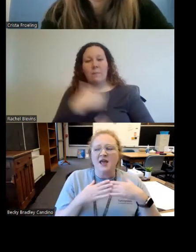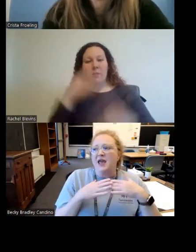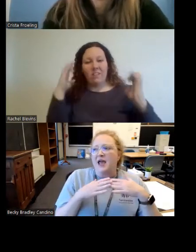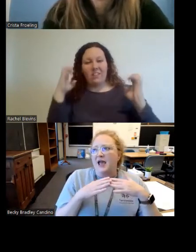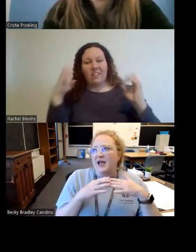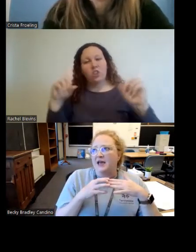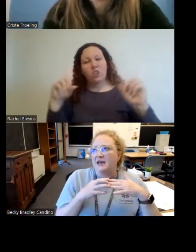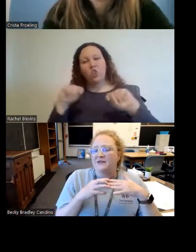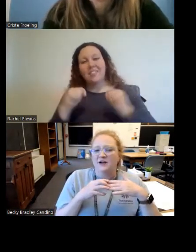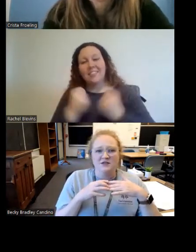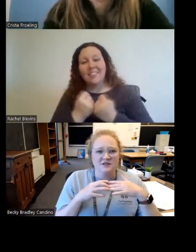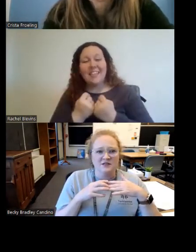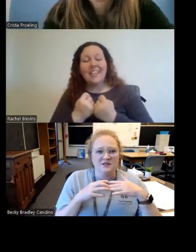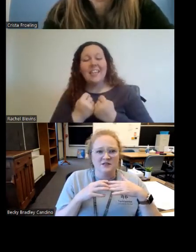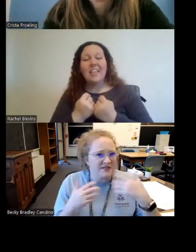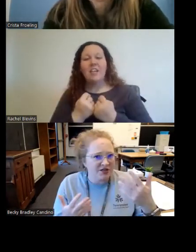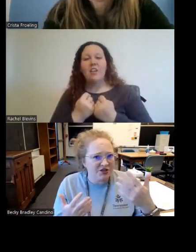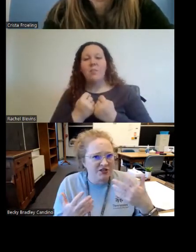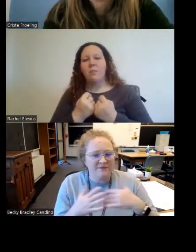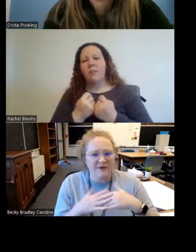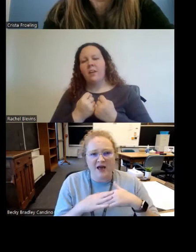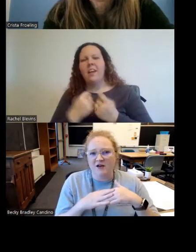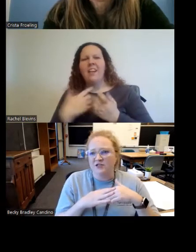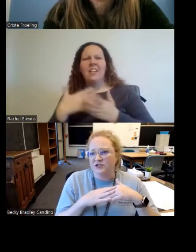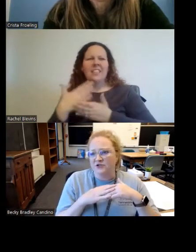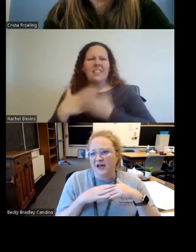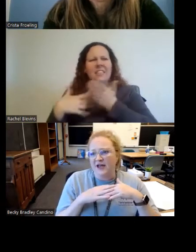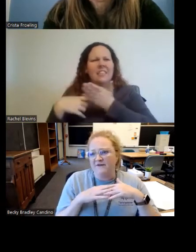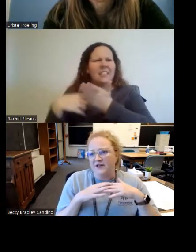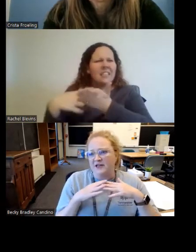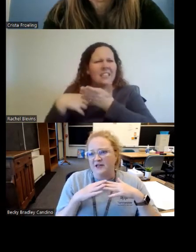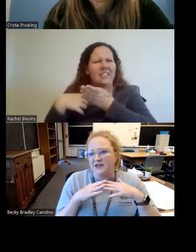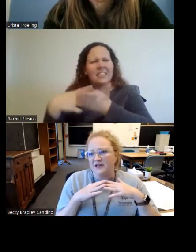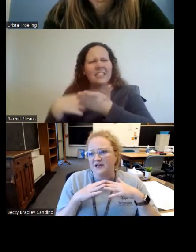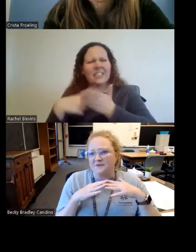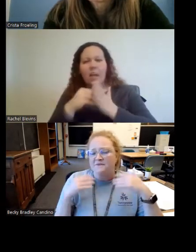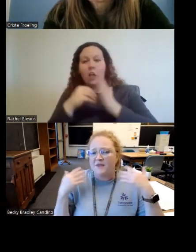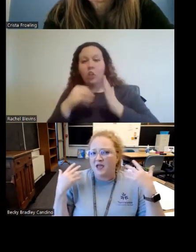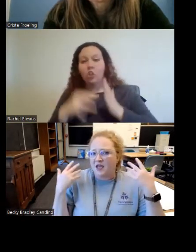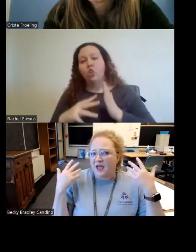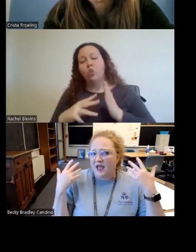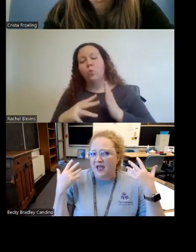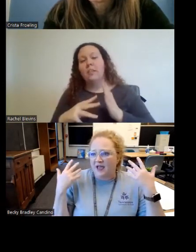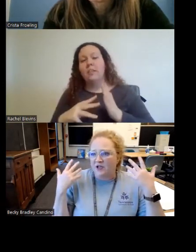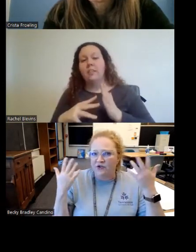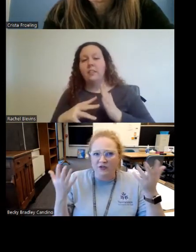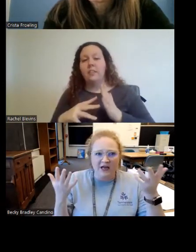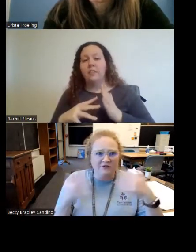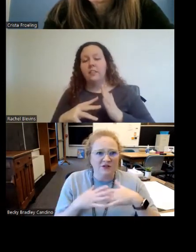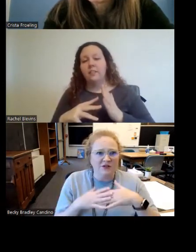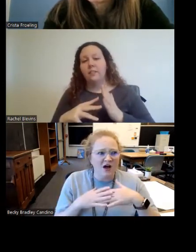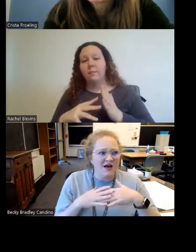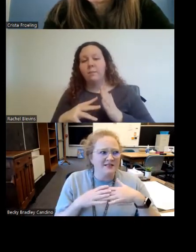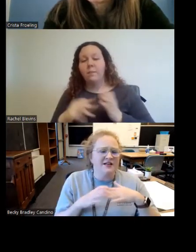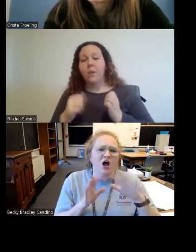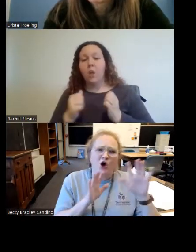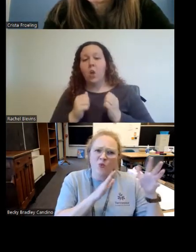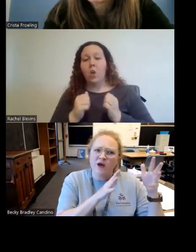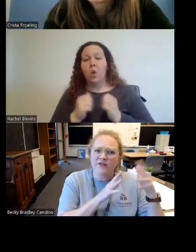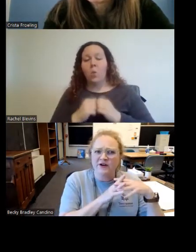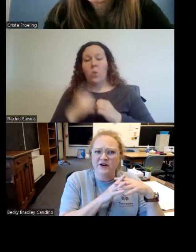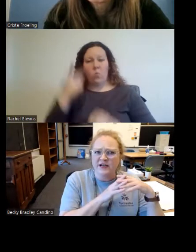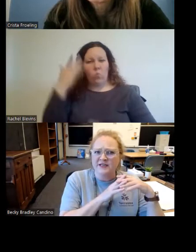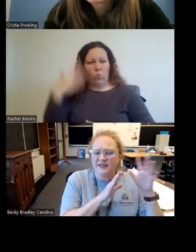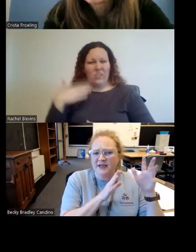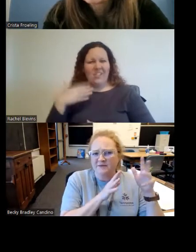team, and there's some discussion about a student having a unilateral loss, and oh,